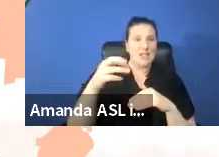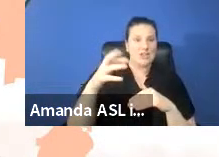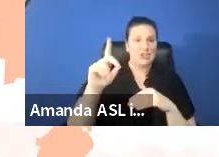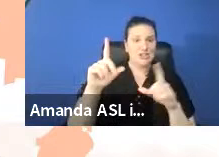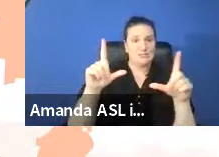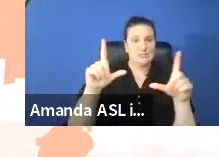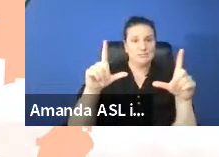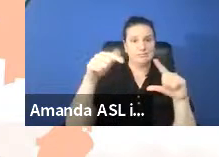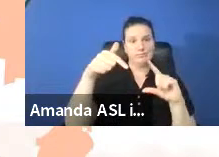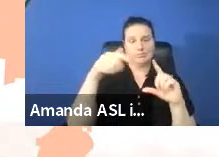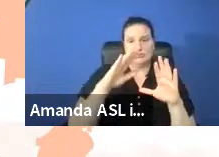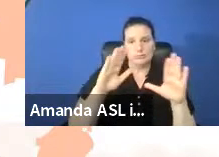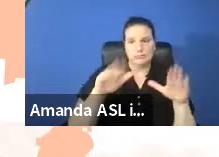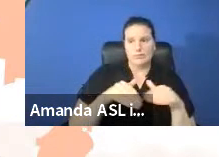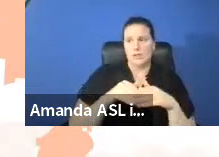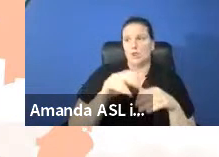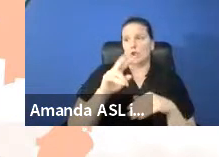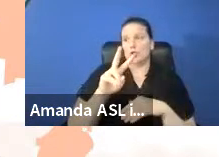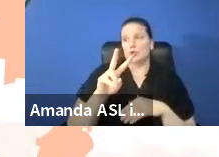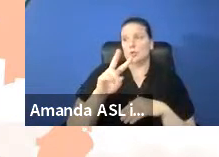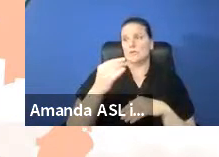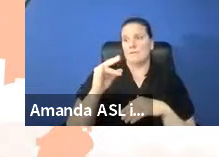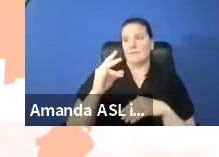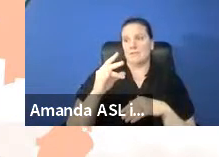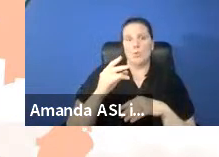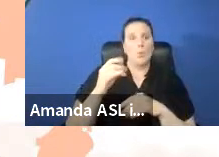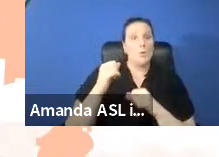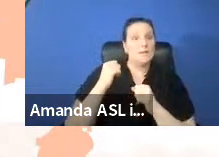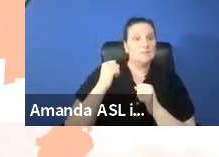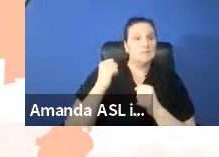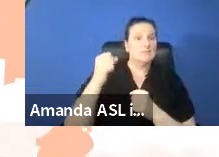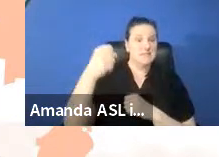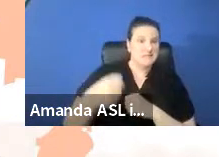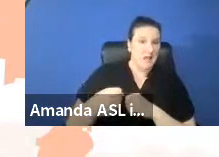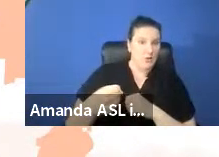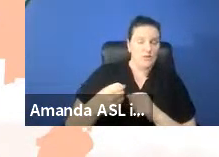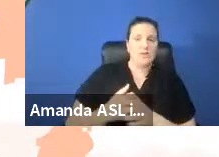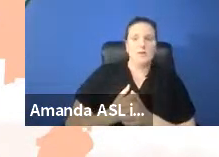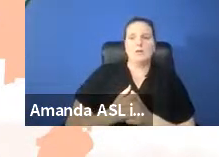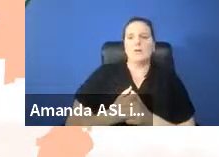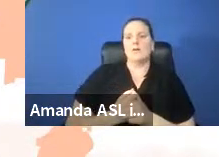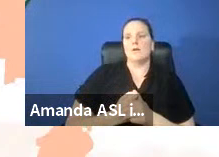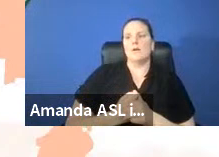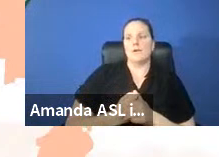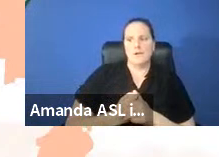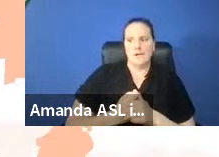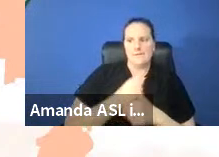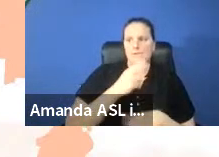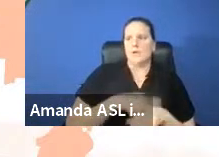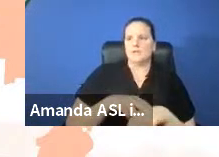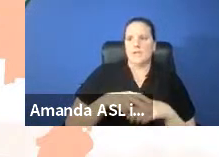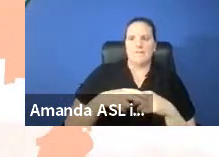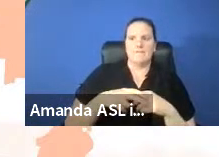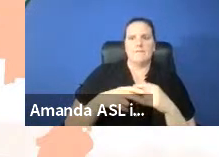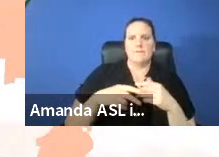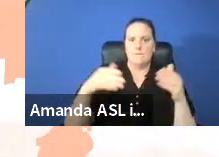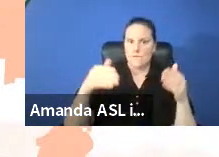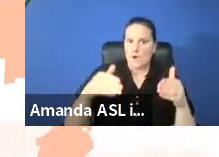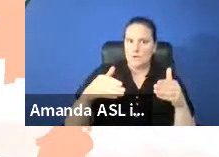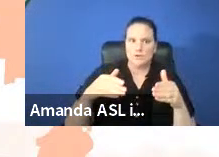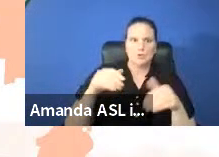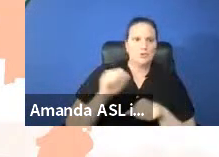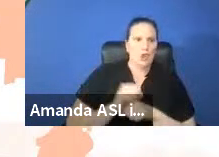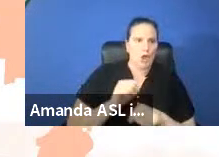out there, and along Highway 217 going south. Of course, there are large concentrations of jobs